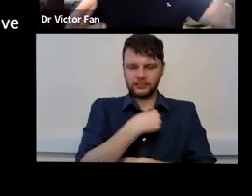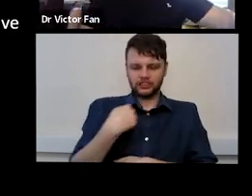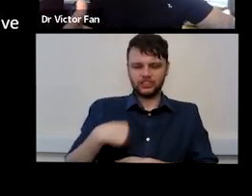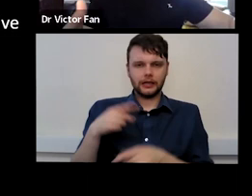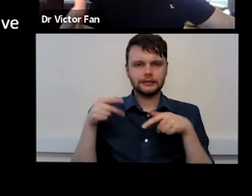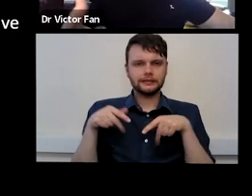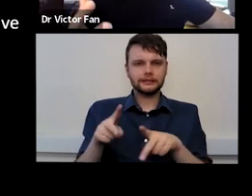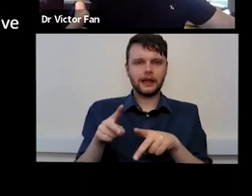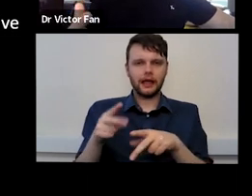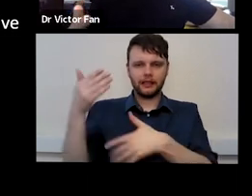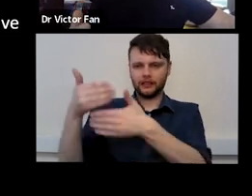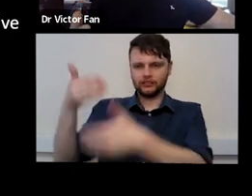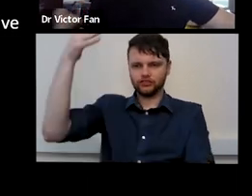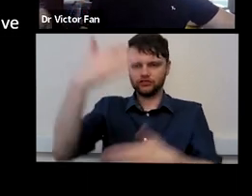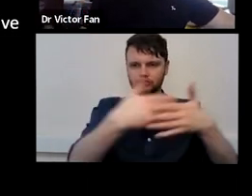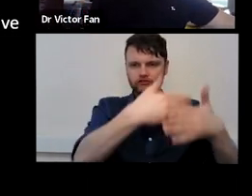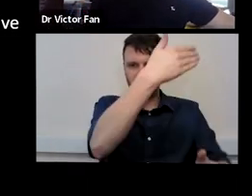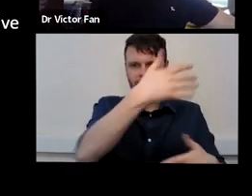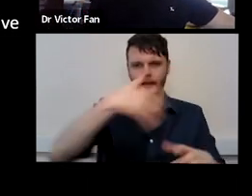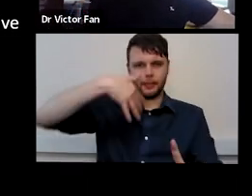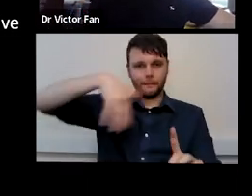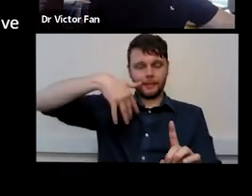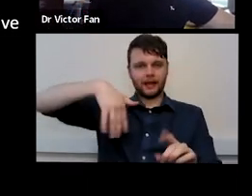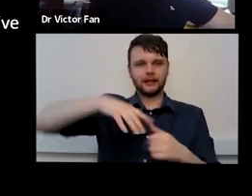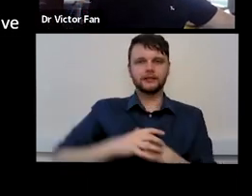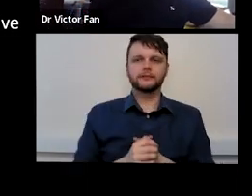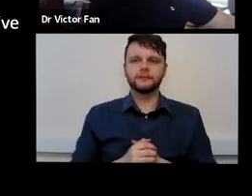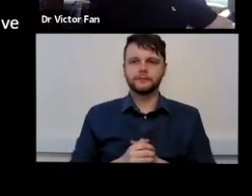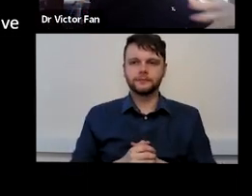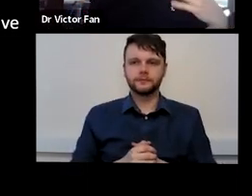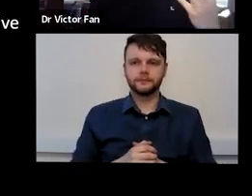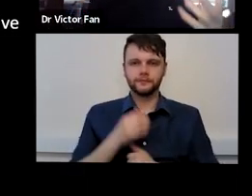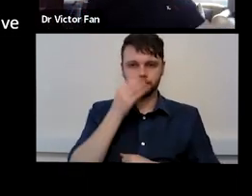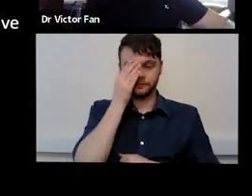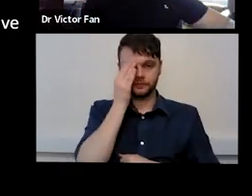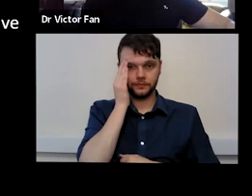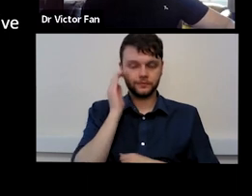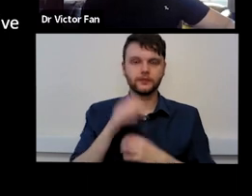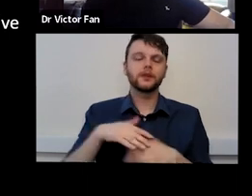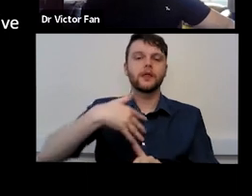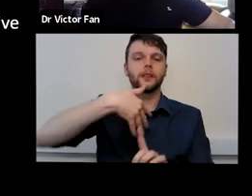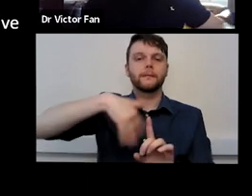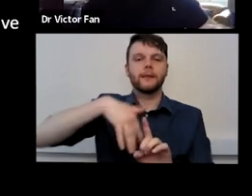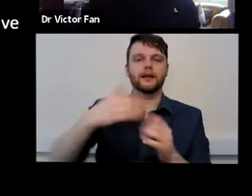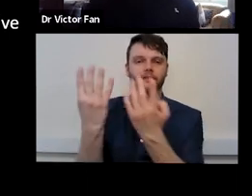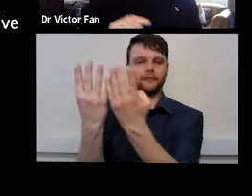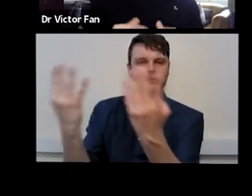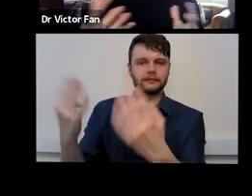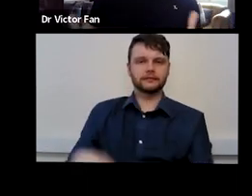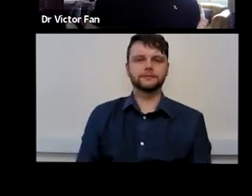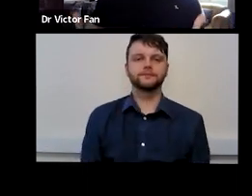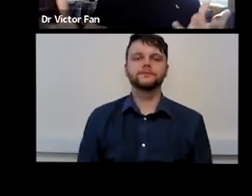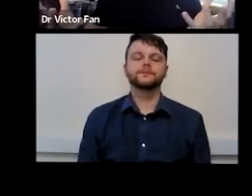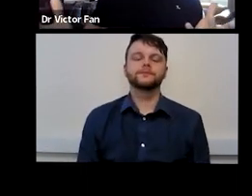Chinese-styled screens at the back of the portico, or at the back of the vestibule.